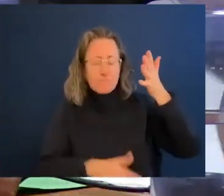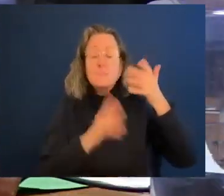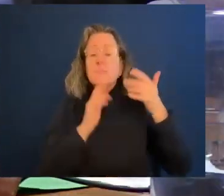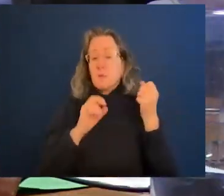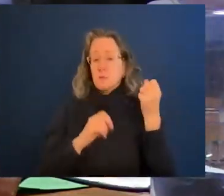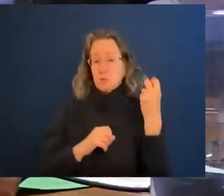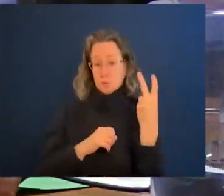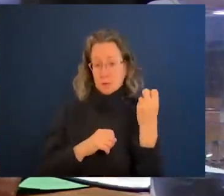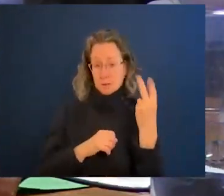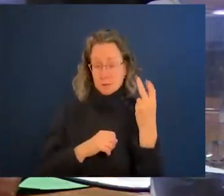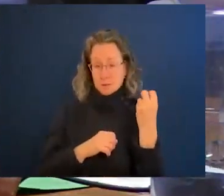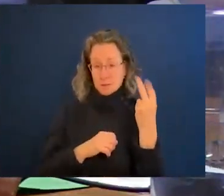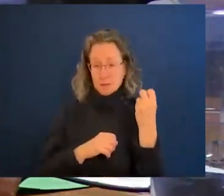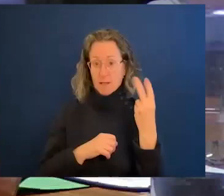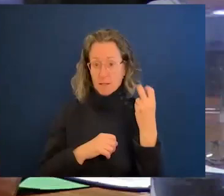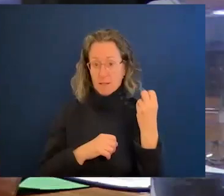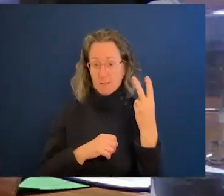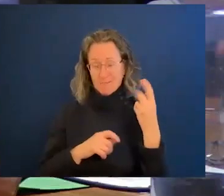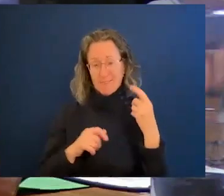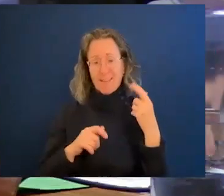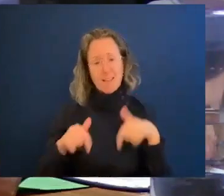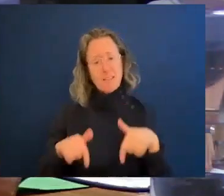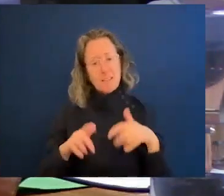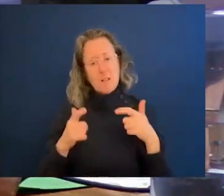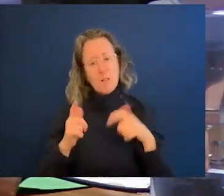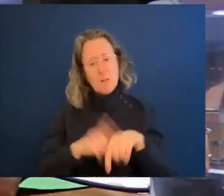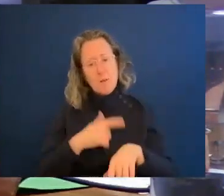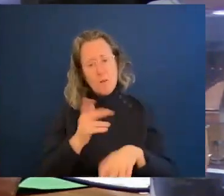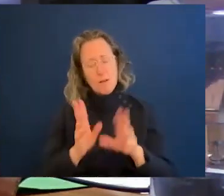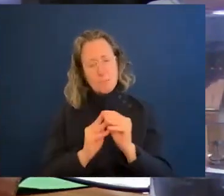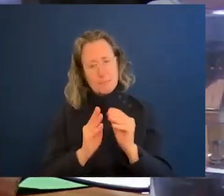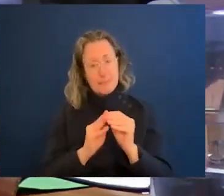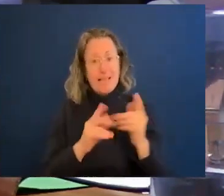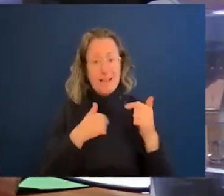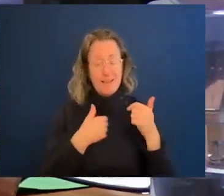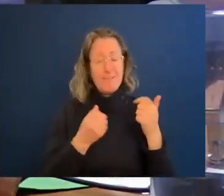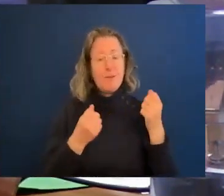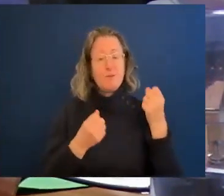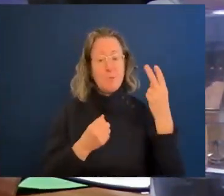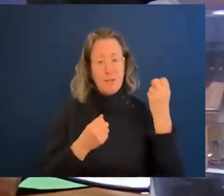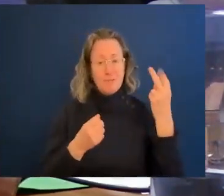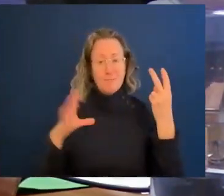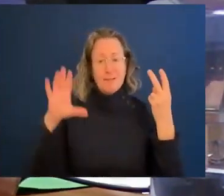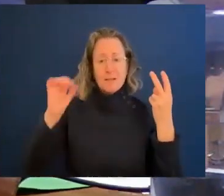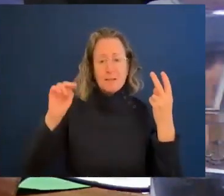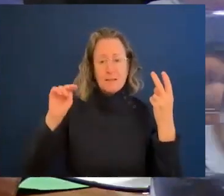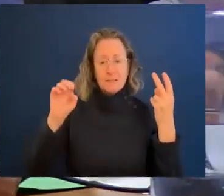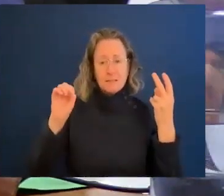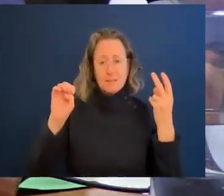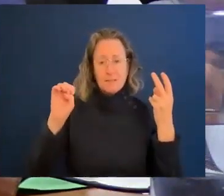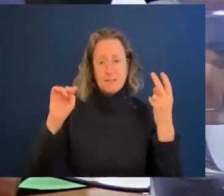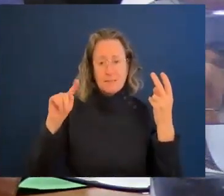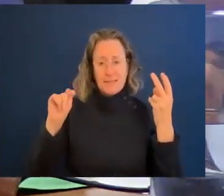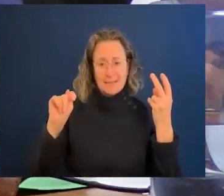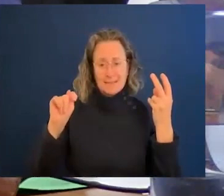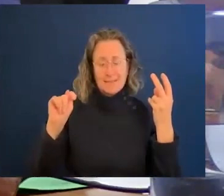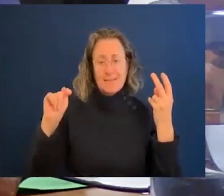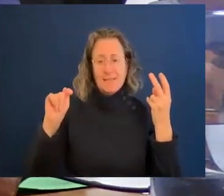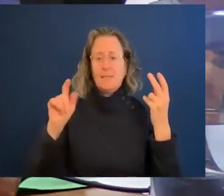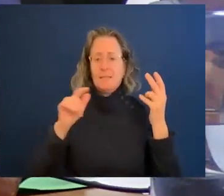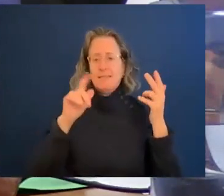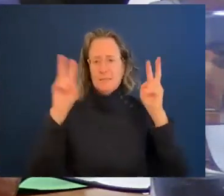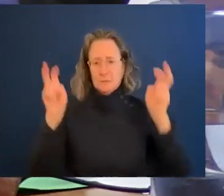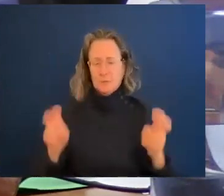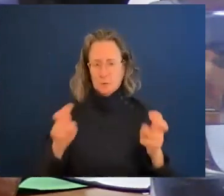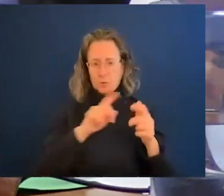items on the mega meeting consent tonight the first item is a recommendation to accept the low bid on audit services for